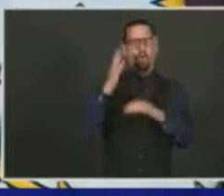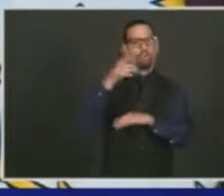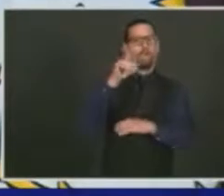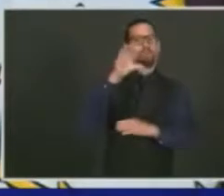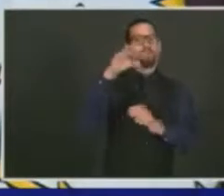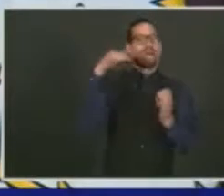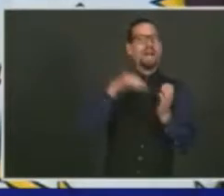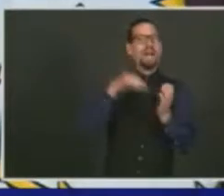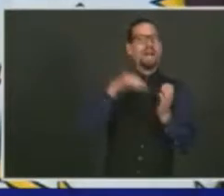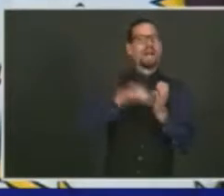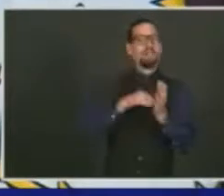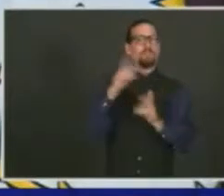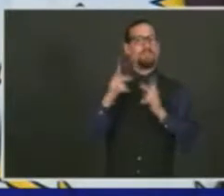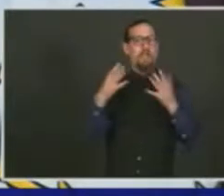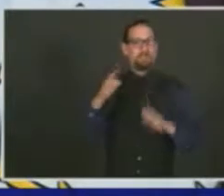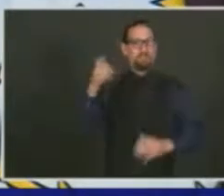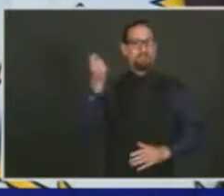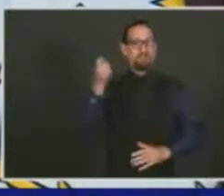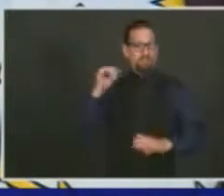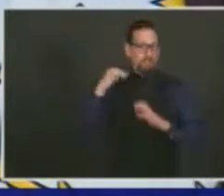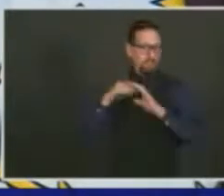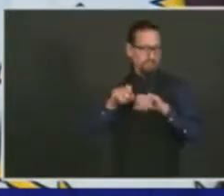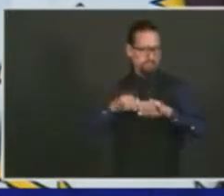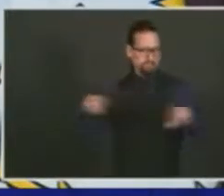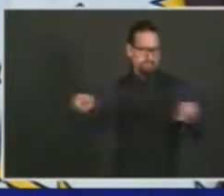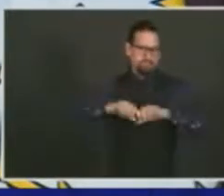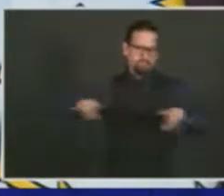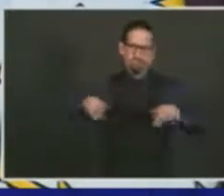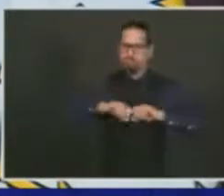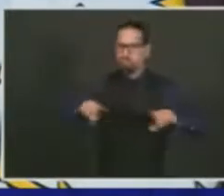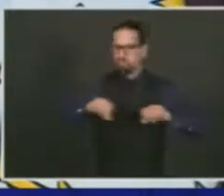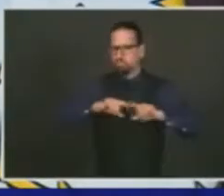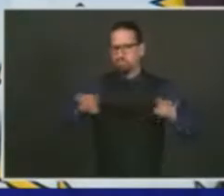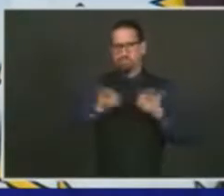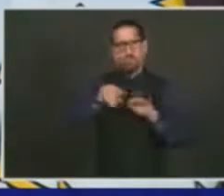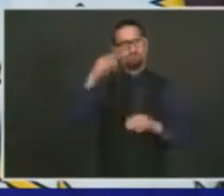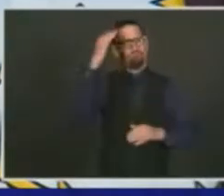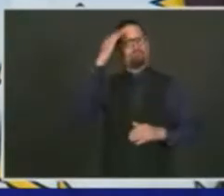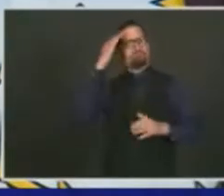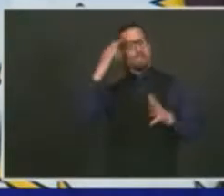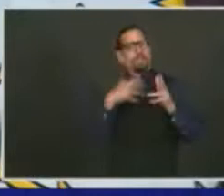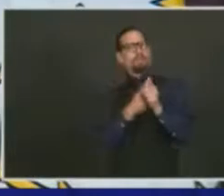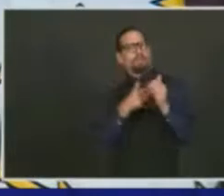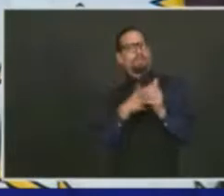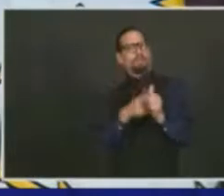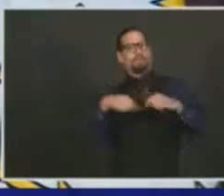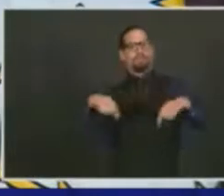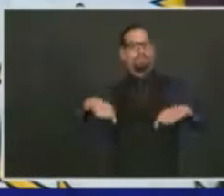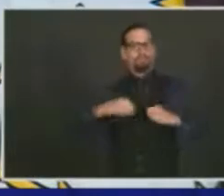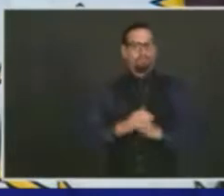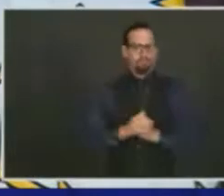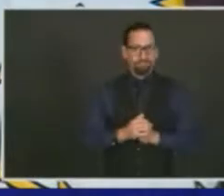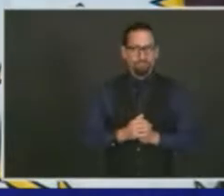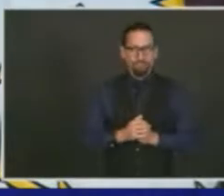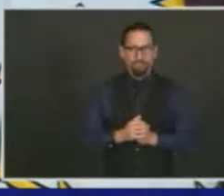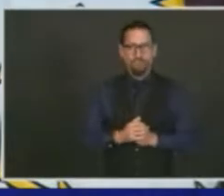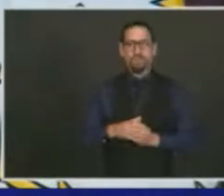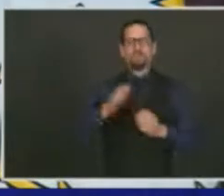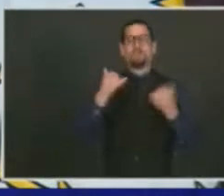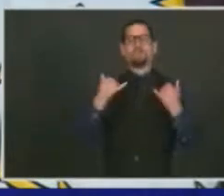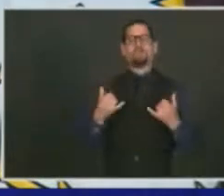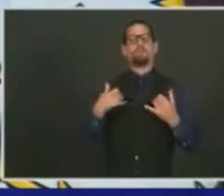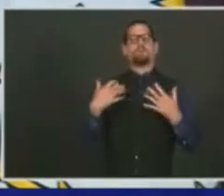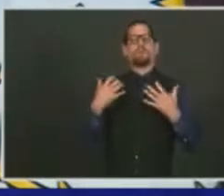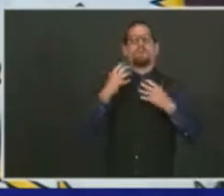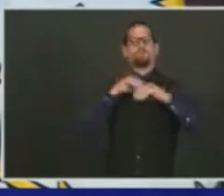a note about this press conference due to the fact that the election is next Tuesday. We're